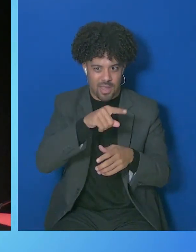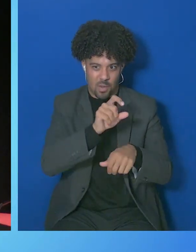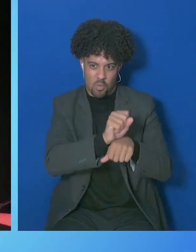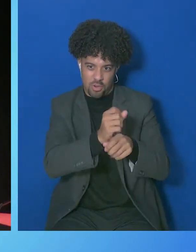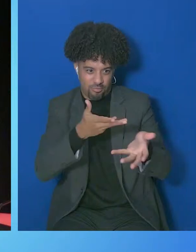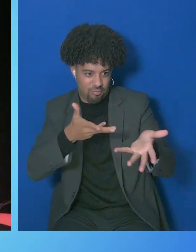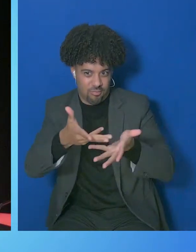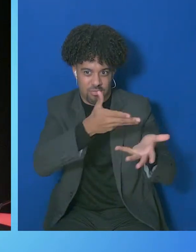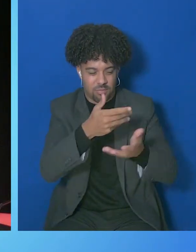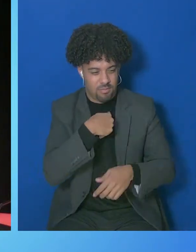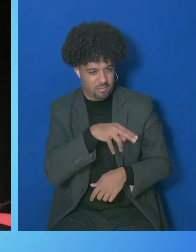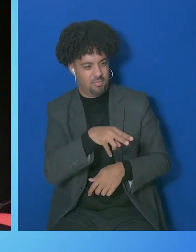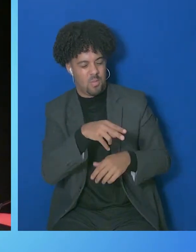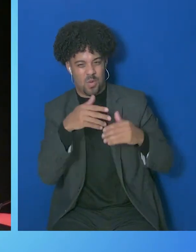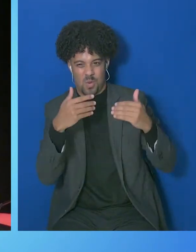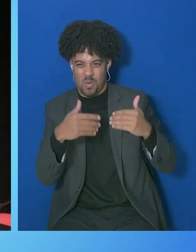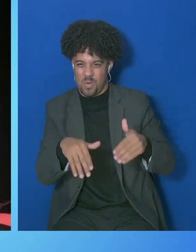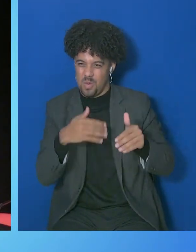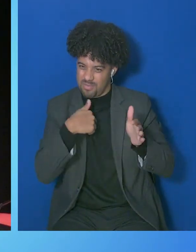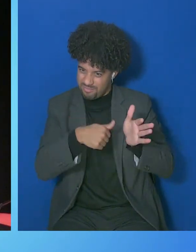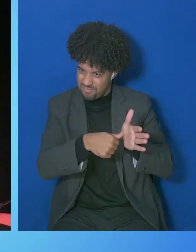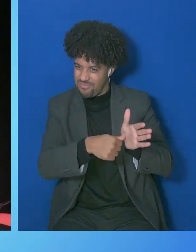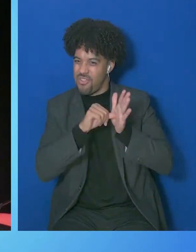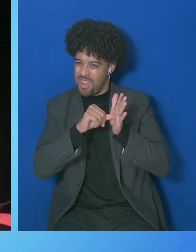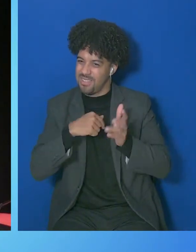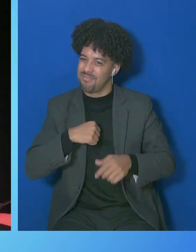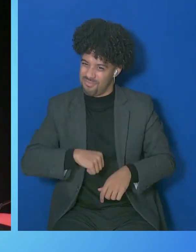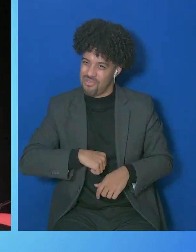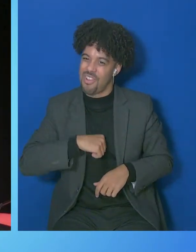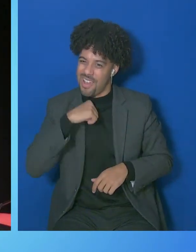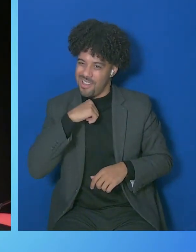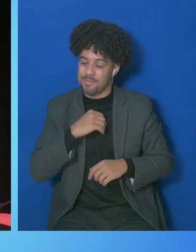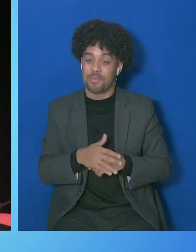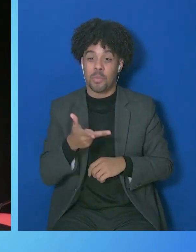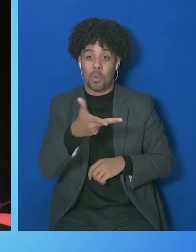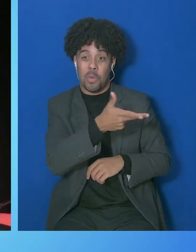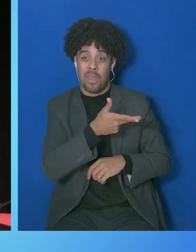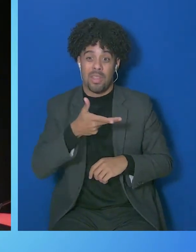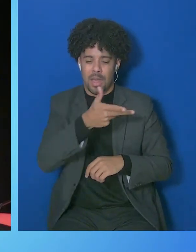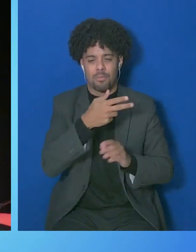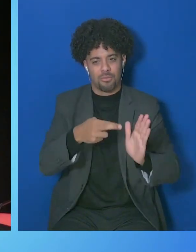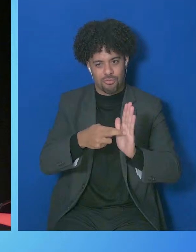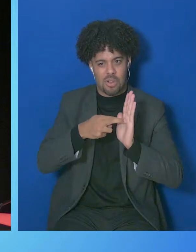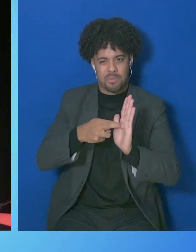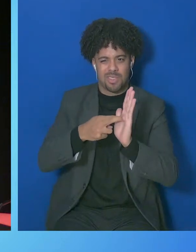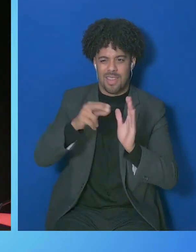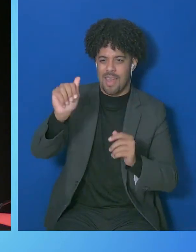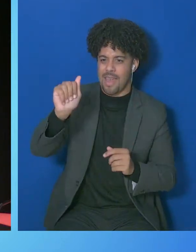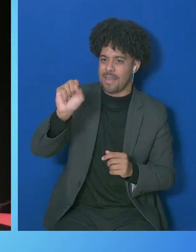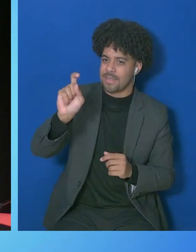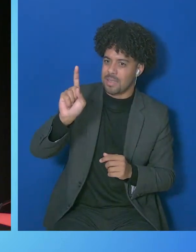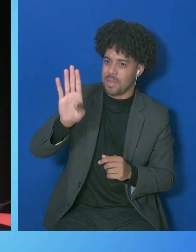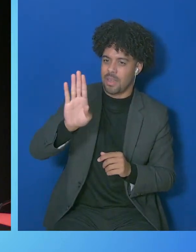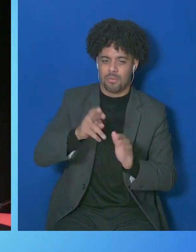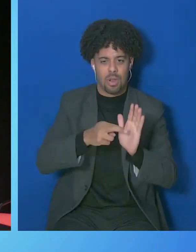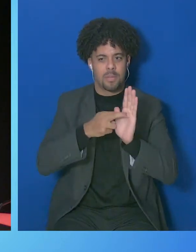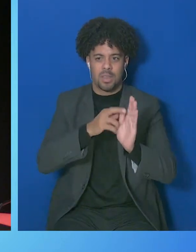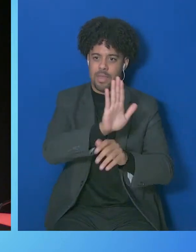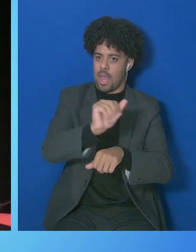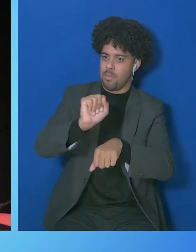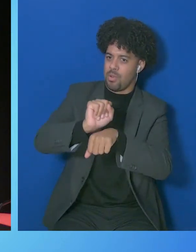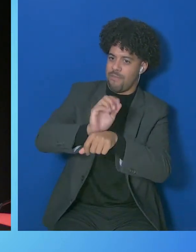All of them represented ASDB, as well as our profession, with absolute dignity.